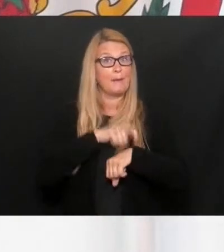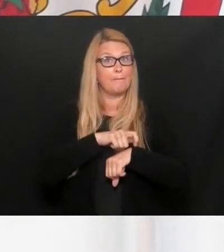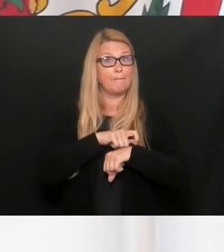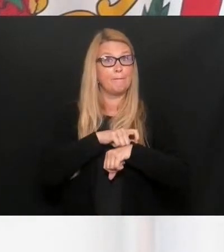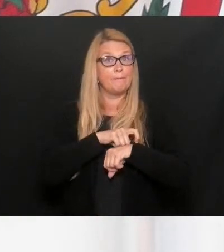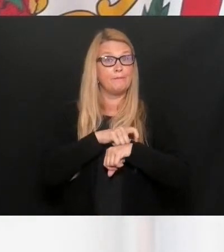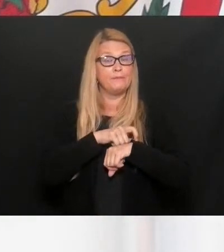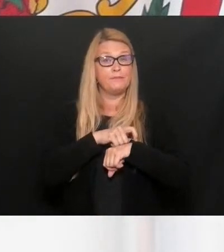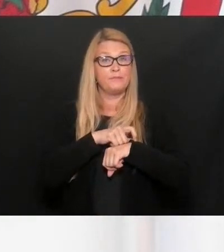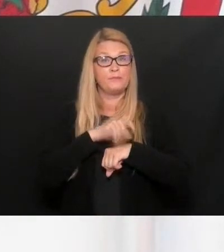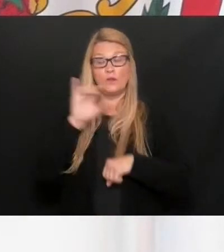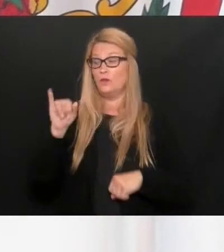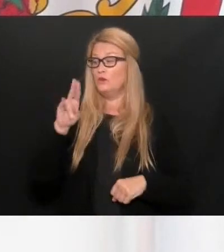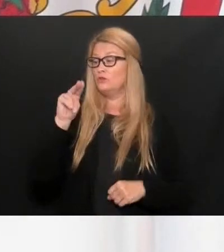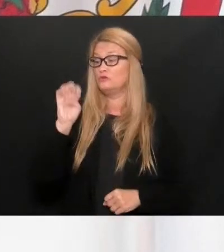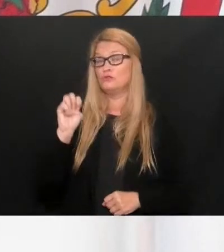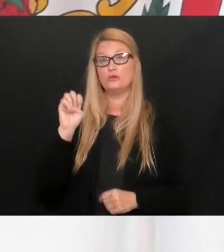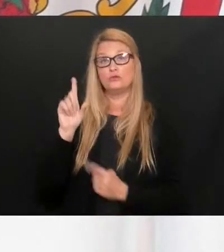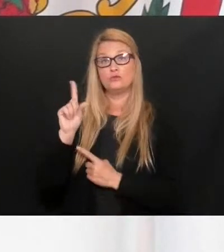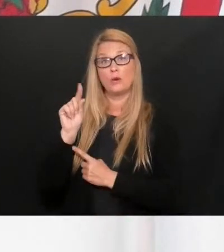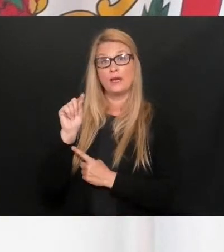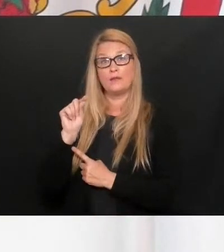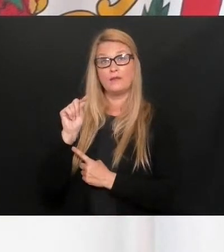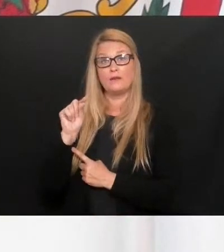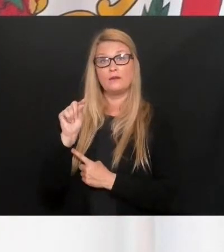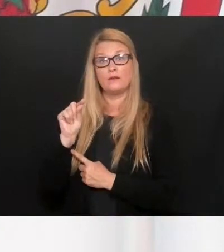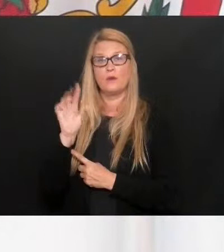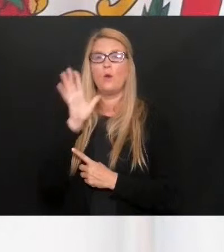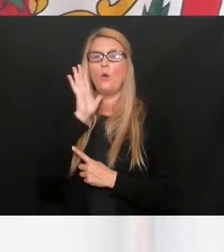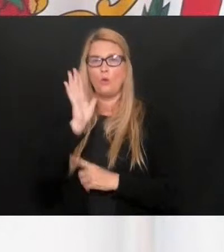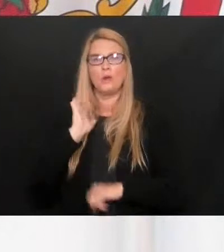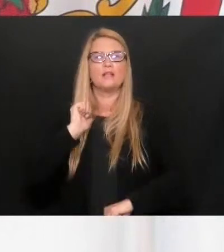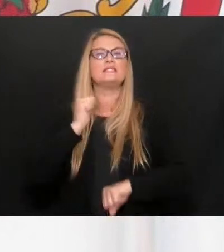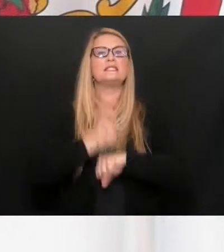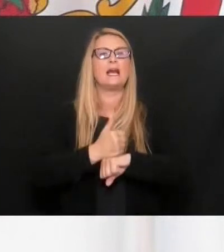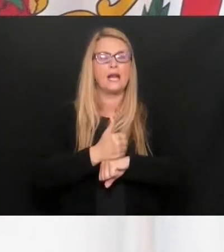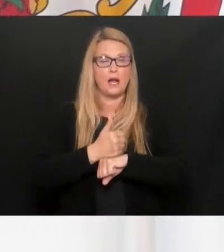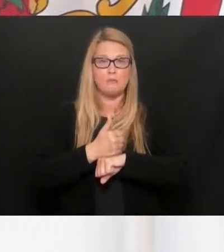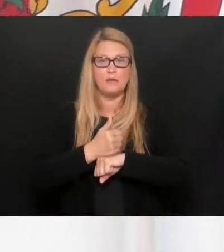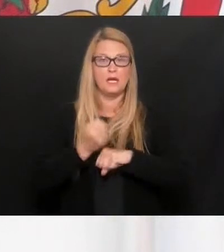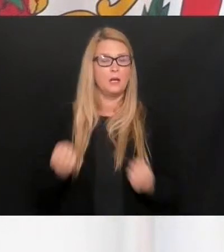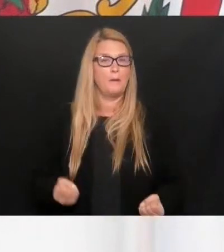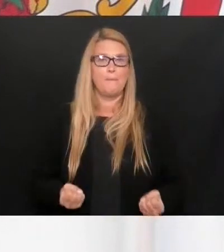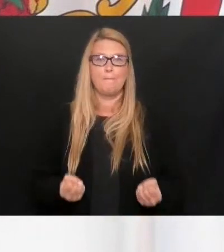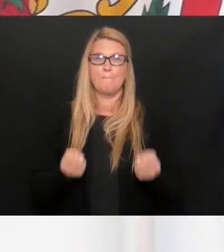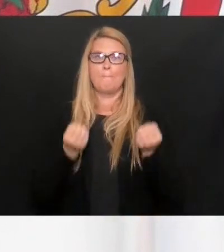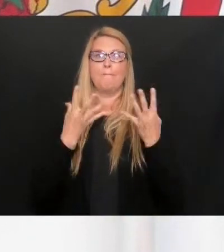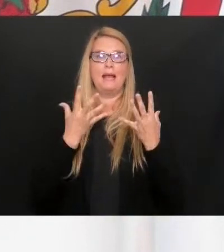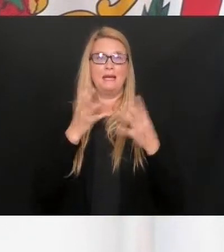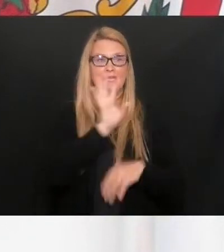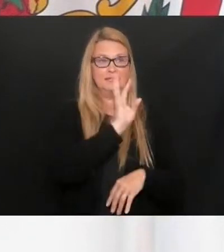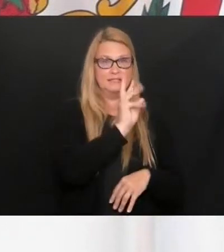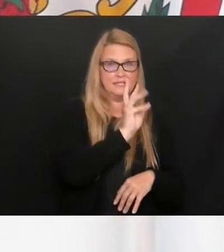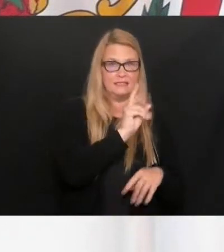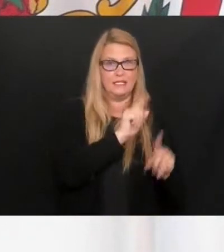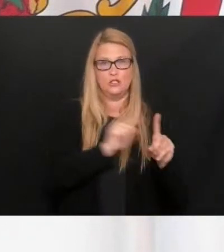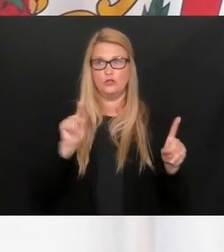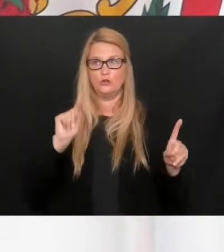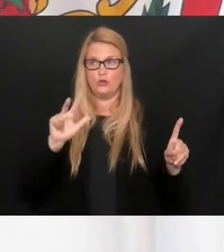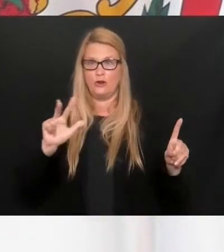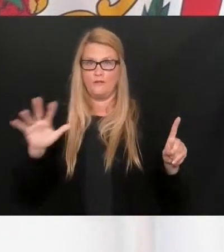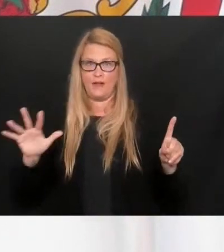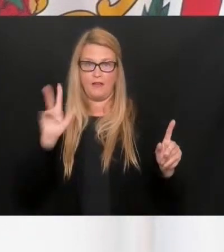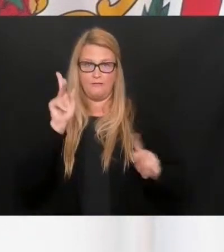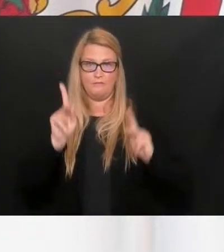know, of June the 20th, we'll have in place many of our 16 to 35-year-olds that we will